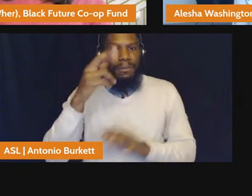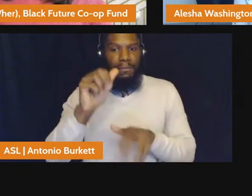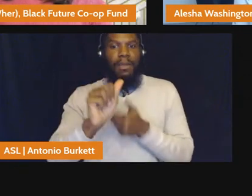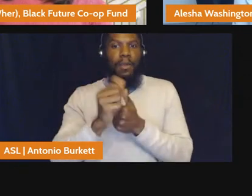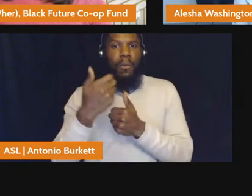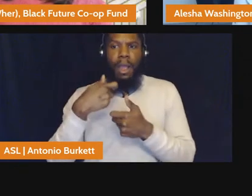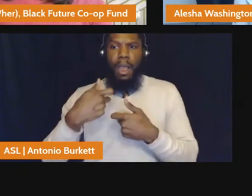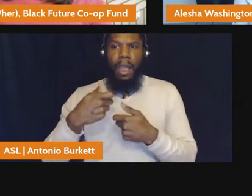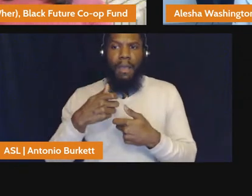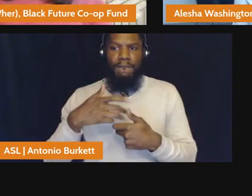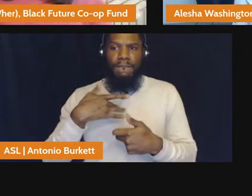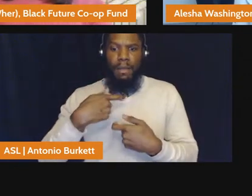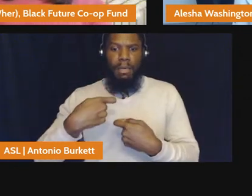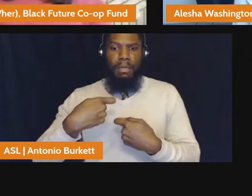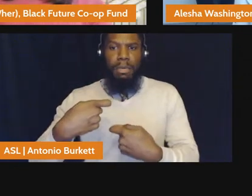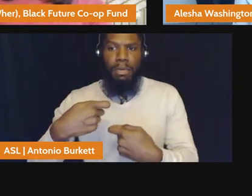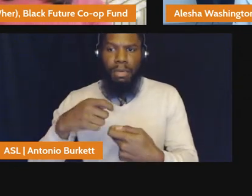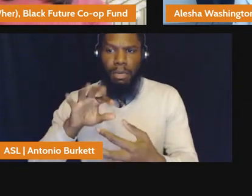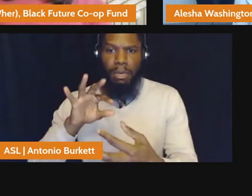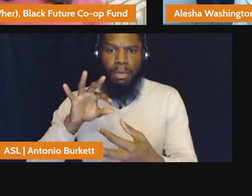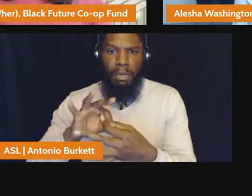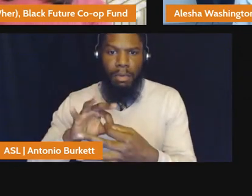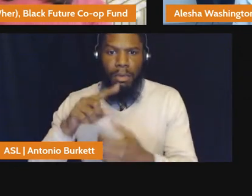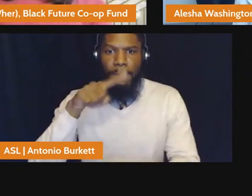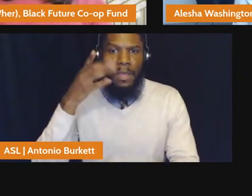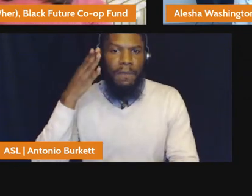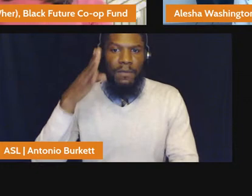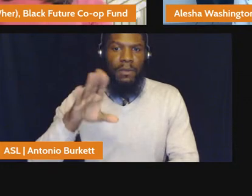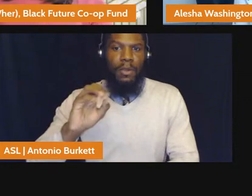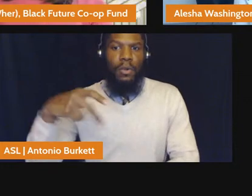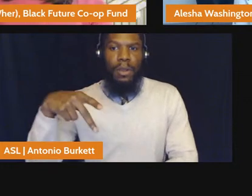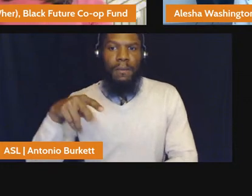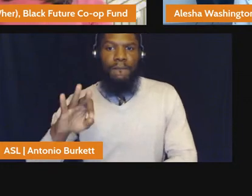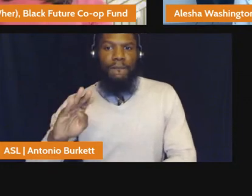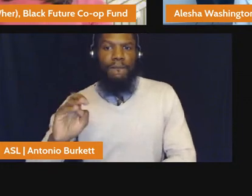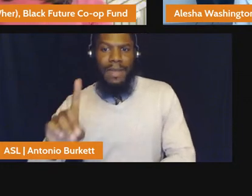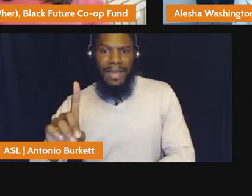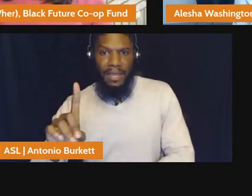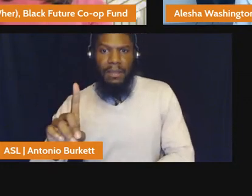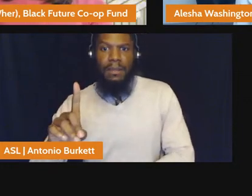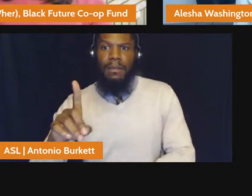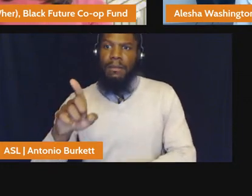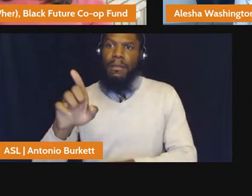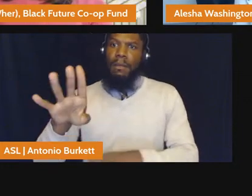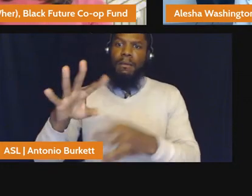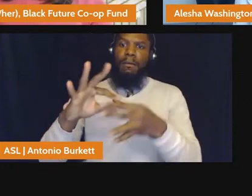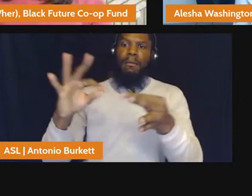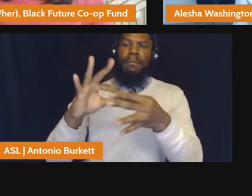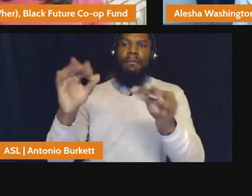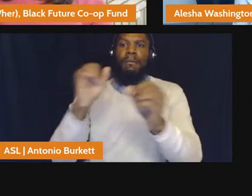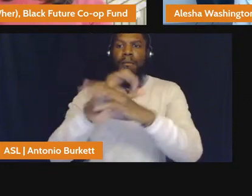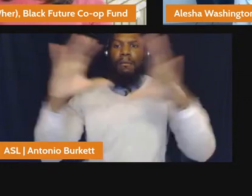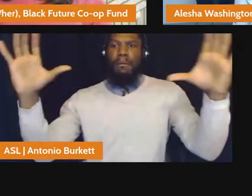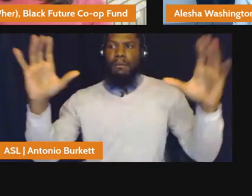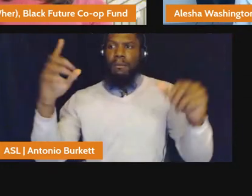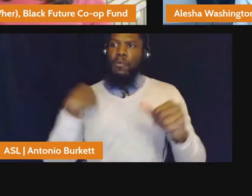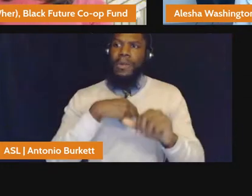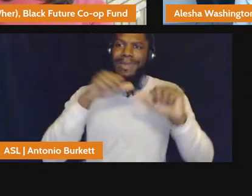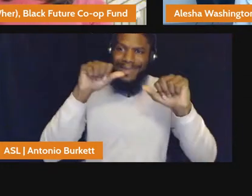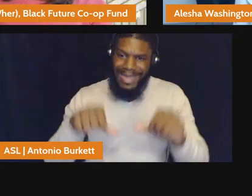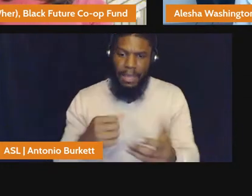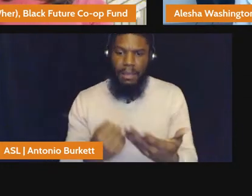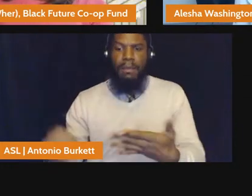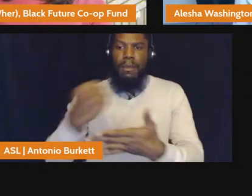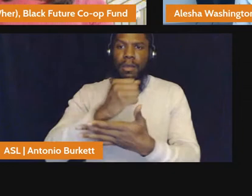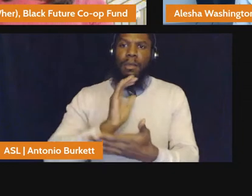it dared to hope that, you know, we could really center ourselves in this industry and flip the paradigm of what